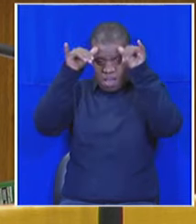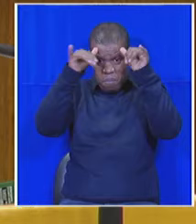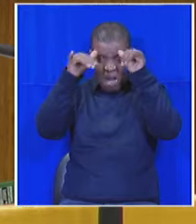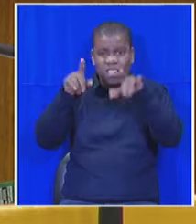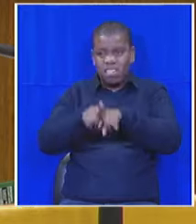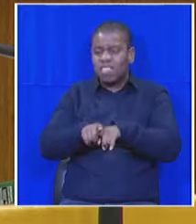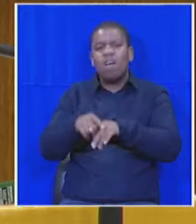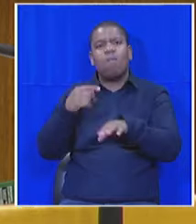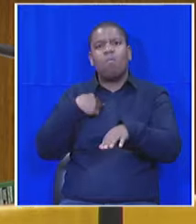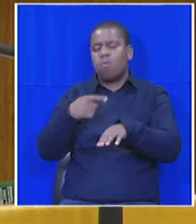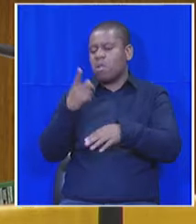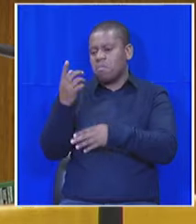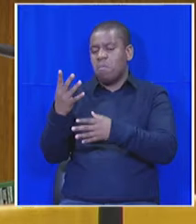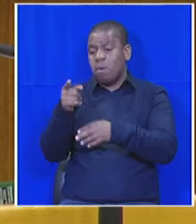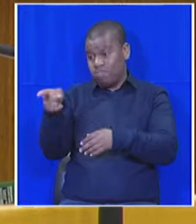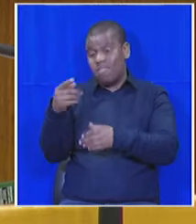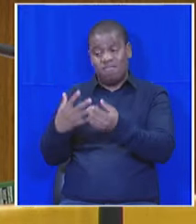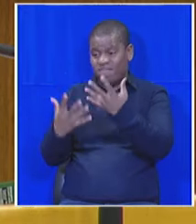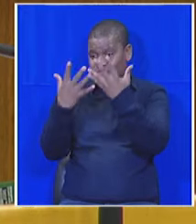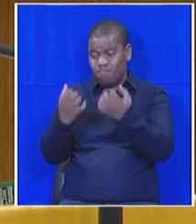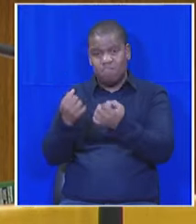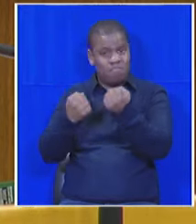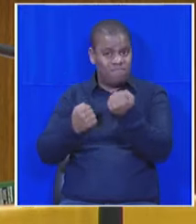will not support this budget